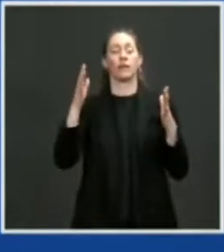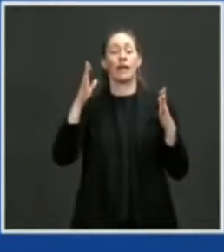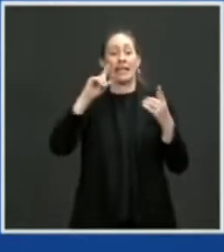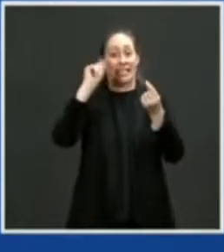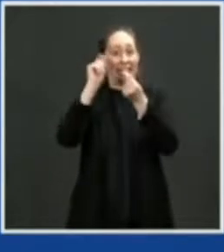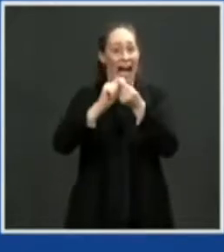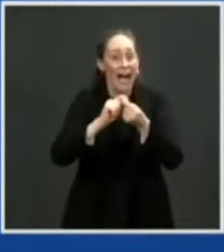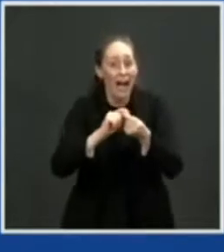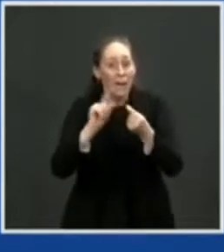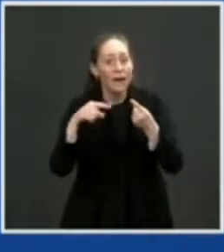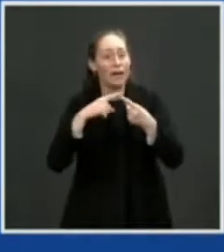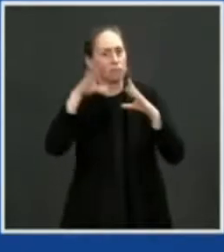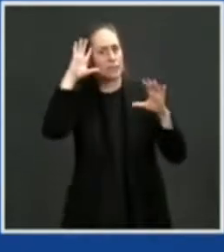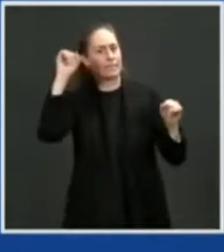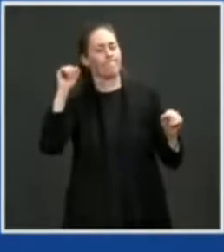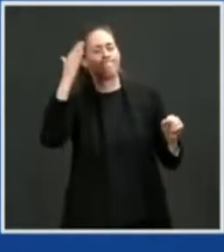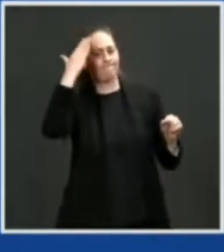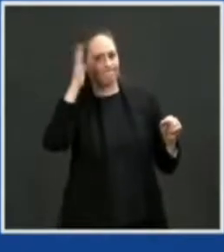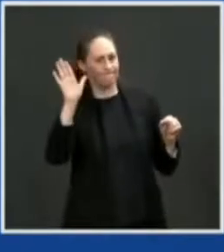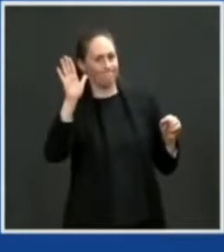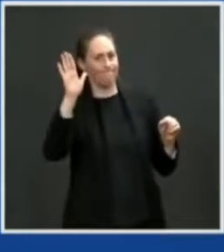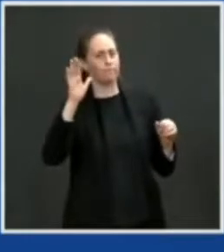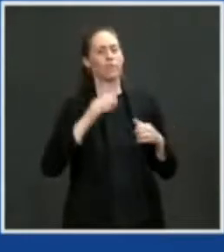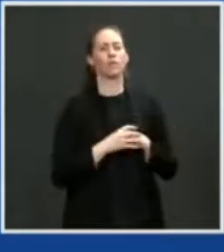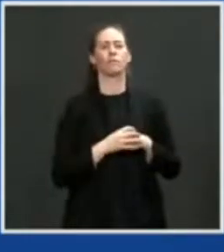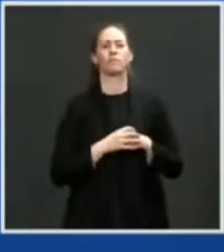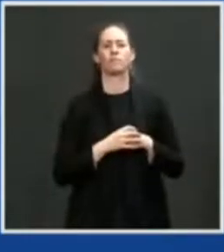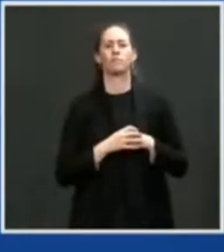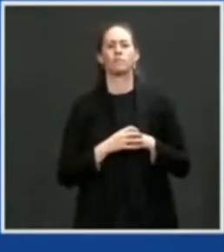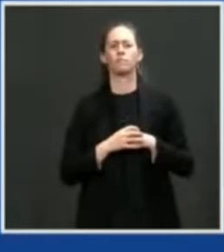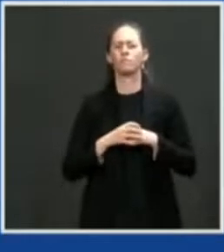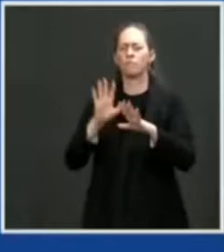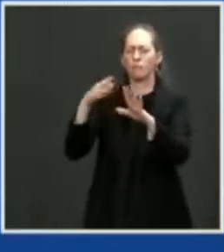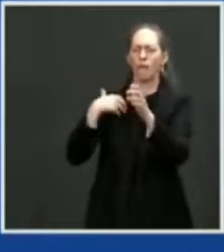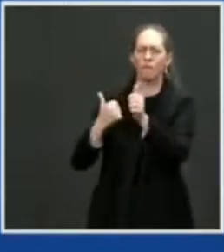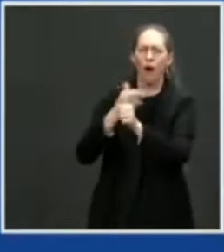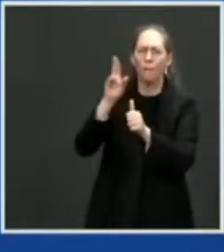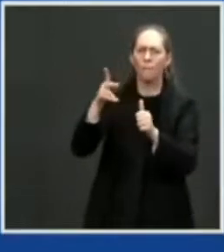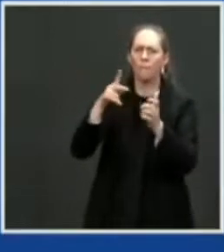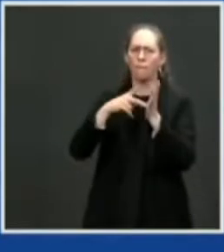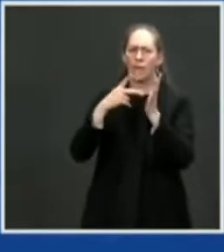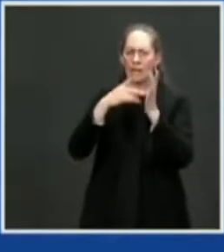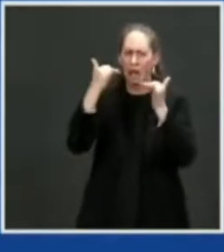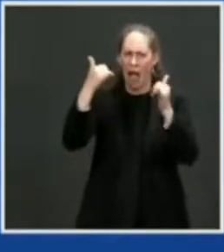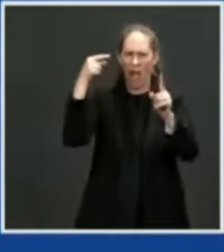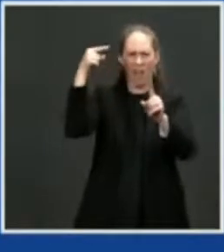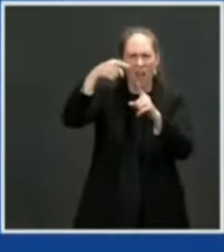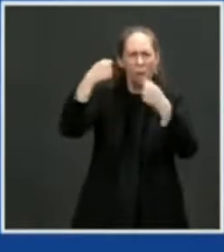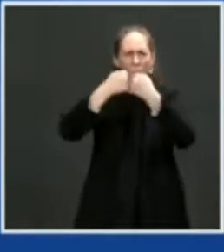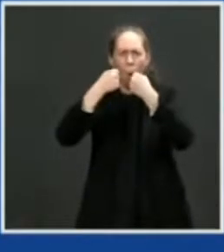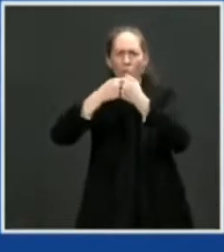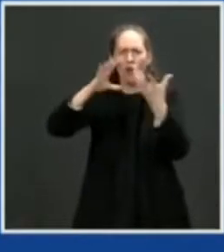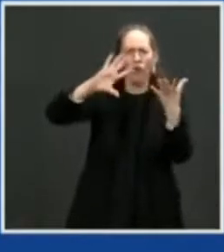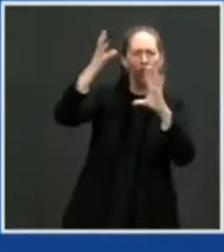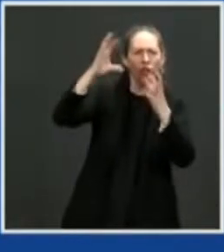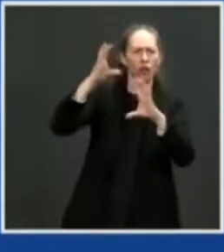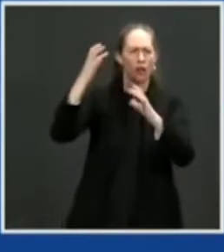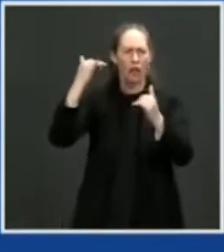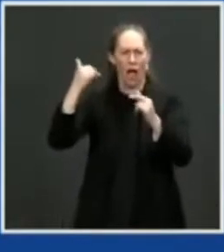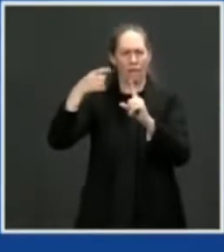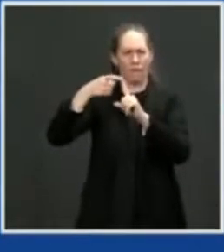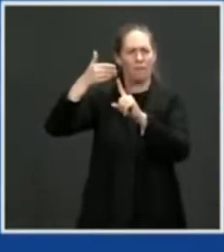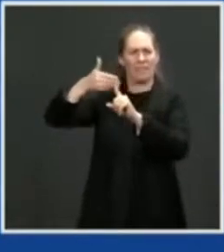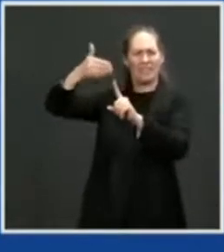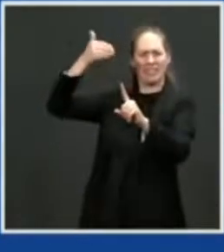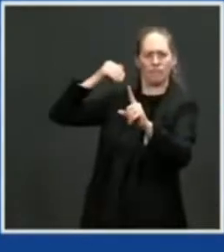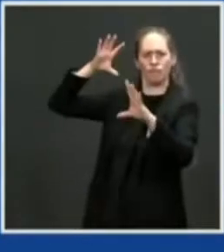is that Responsibility for answering the everything that's question? happening at the border now. I hear you talking a lot about the past administration. You decided to roll Damn it, back Christian.